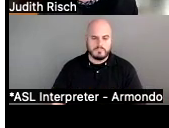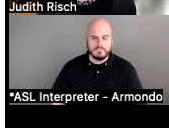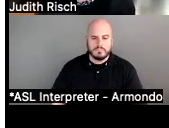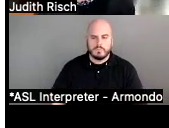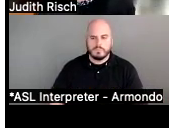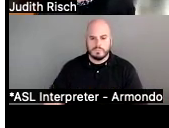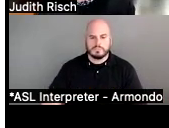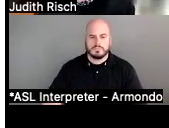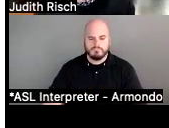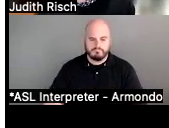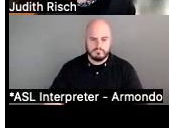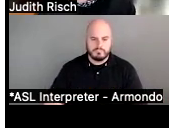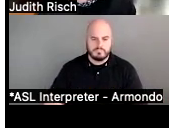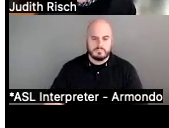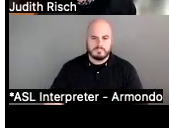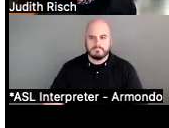Okay.